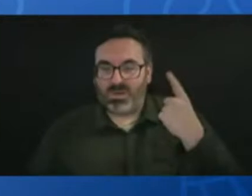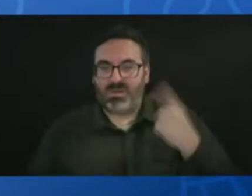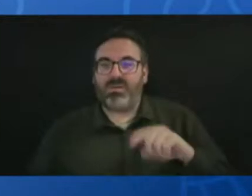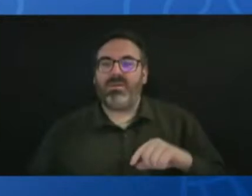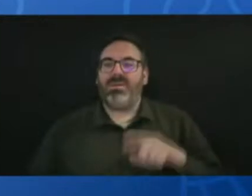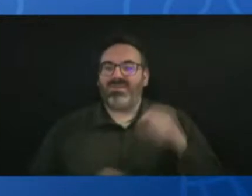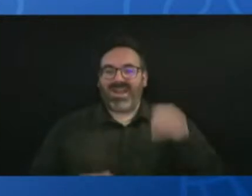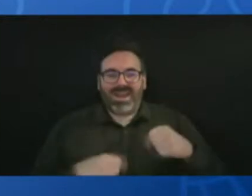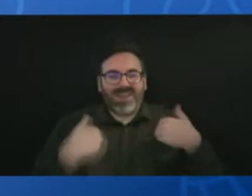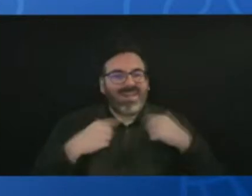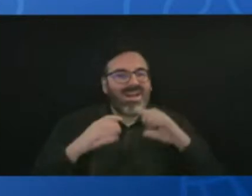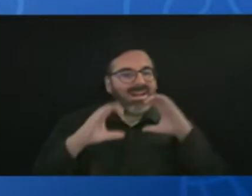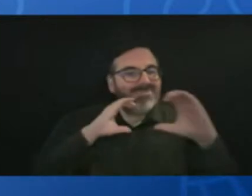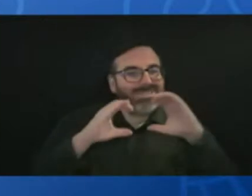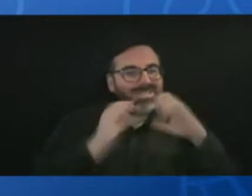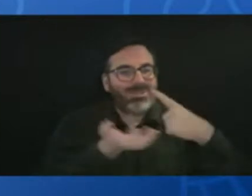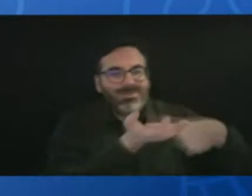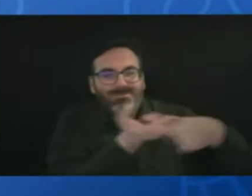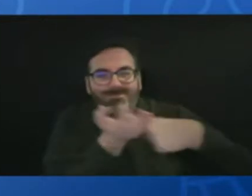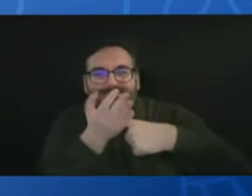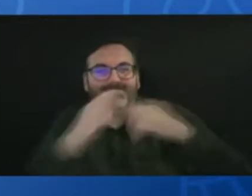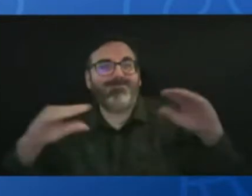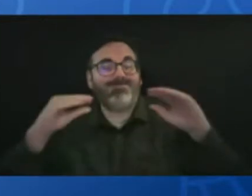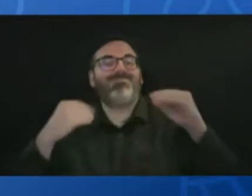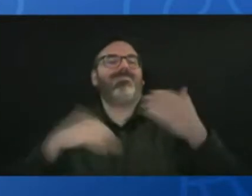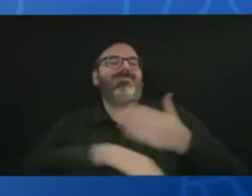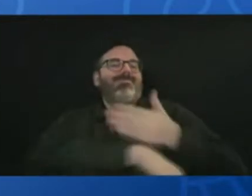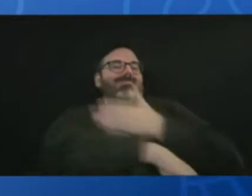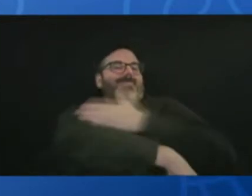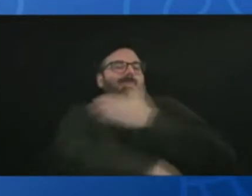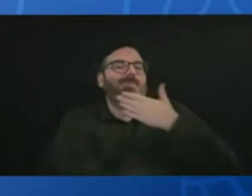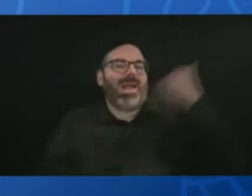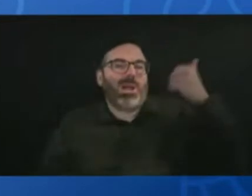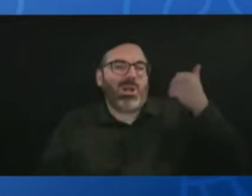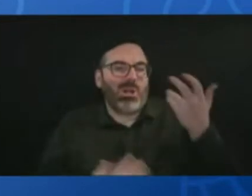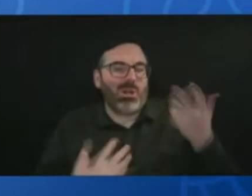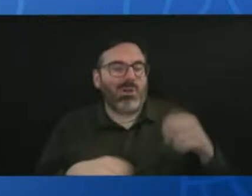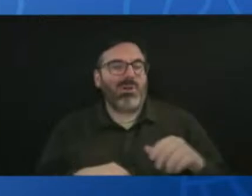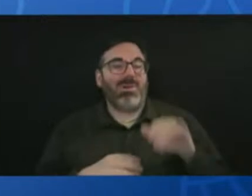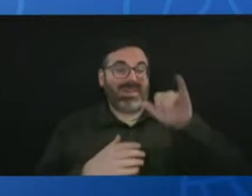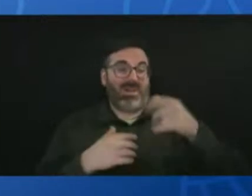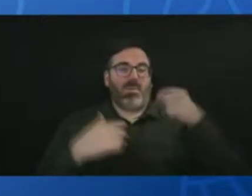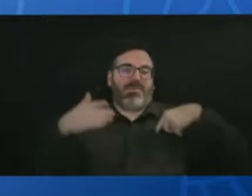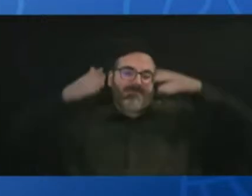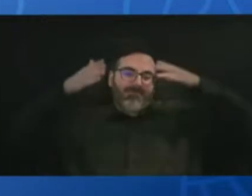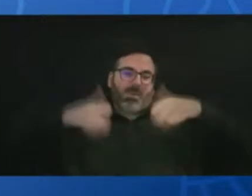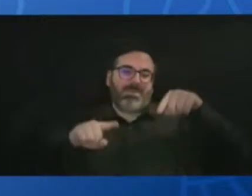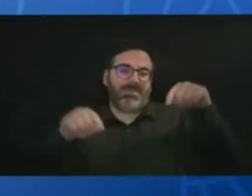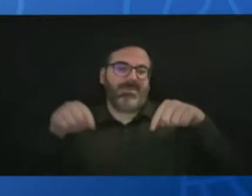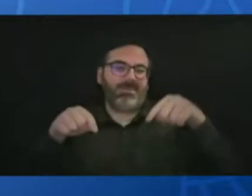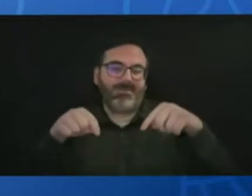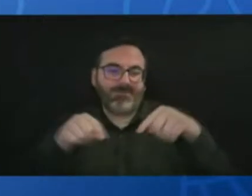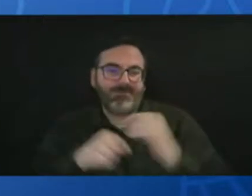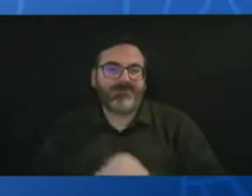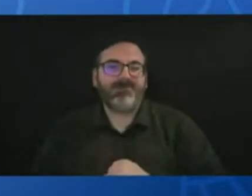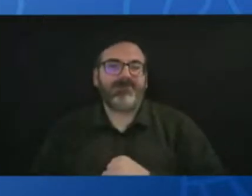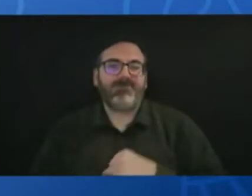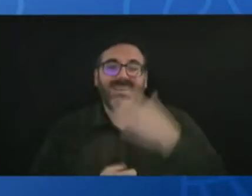ones. But that has got to be what we focus on, and I think that it's I don't want to just say it's not a